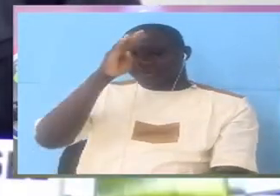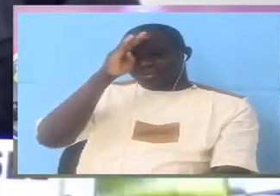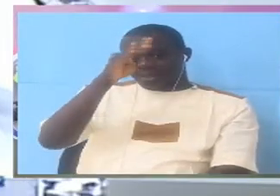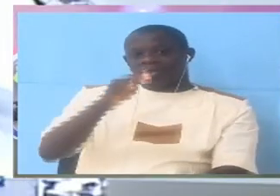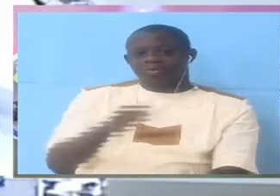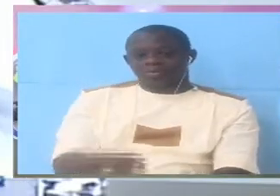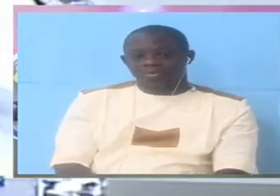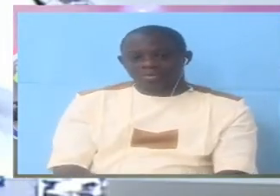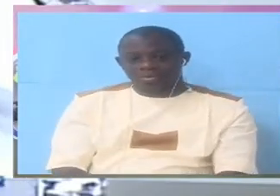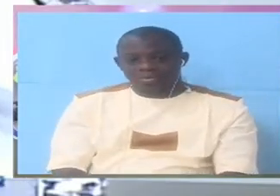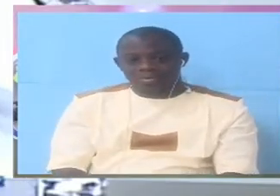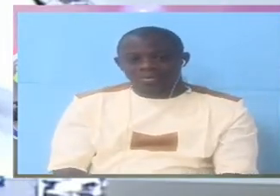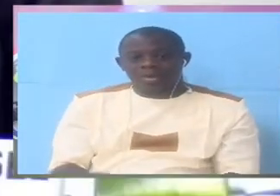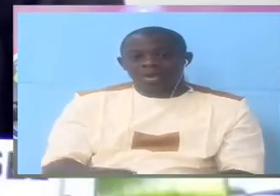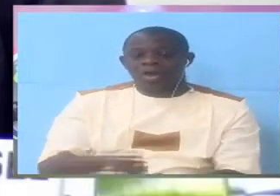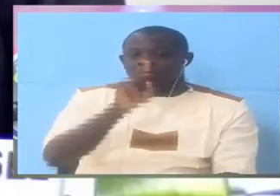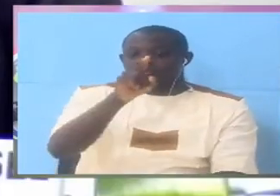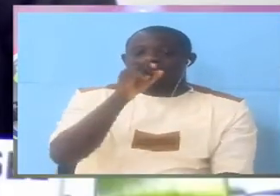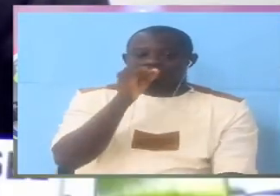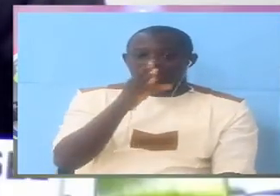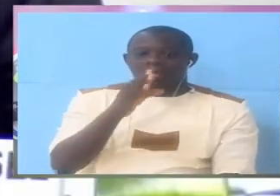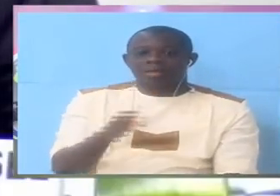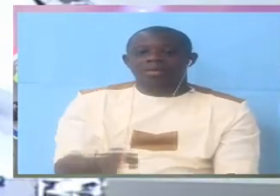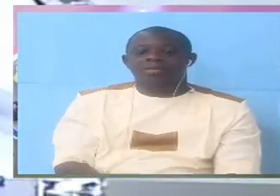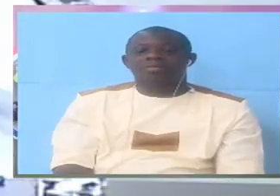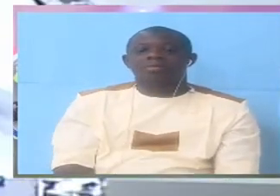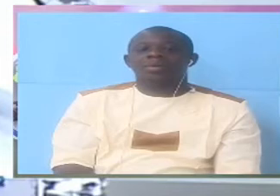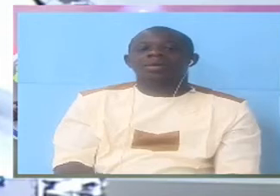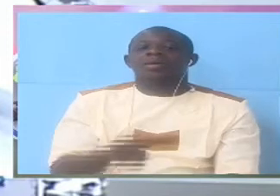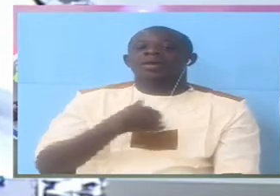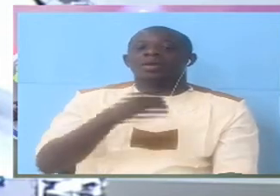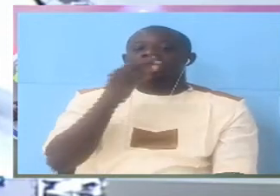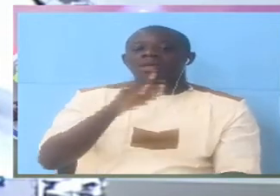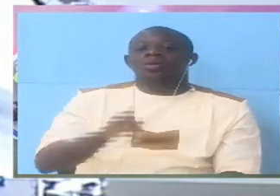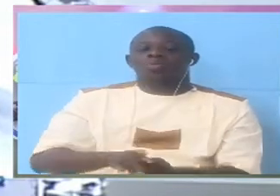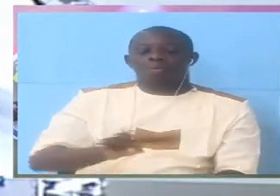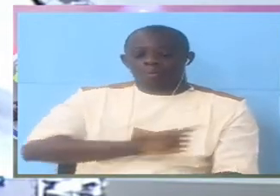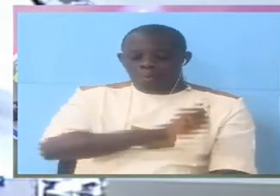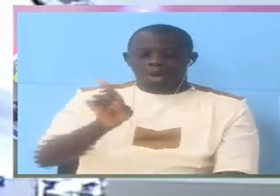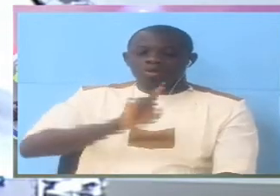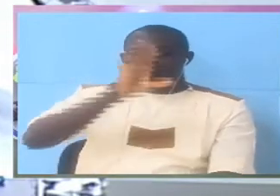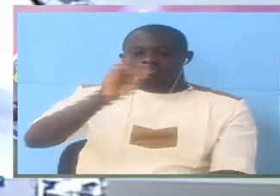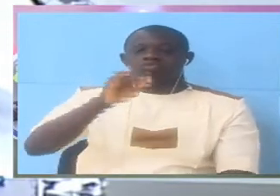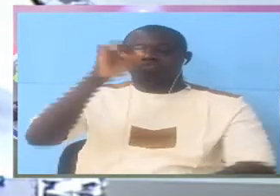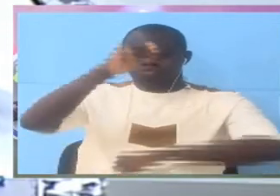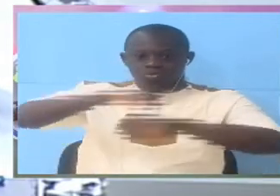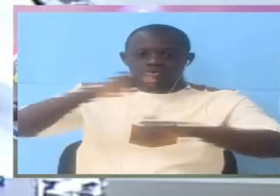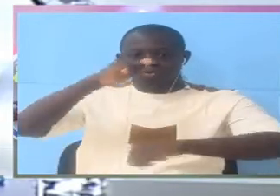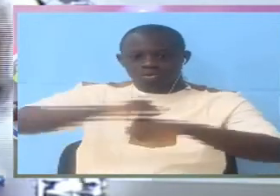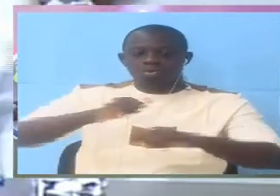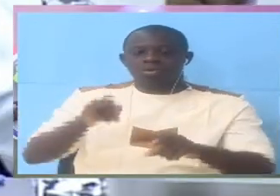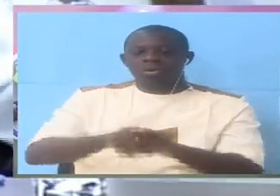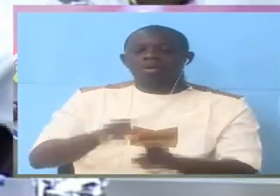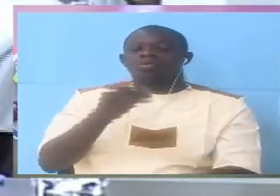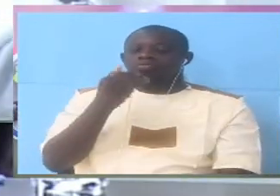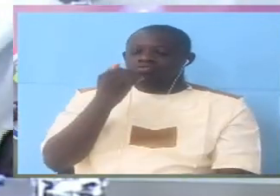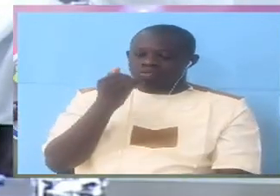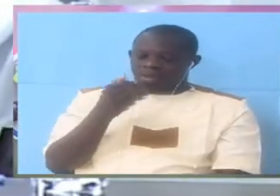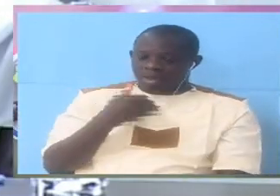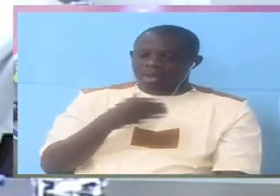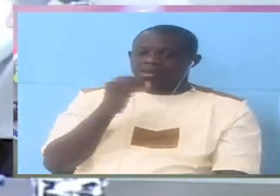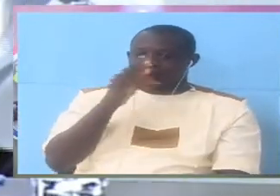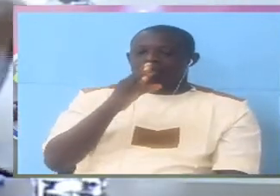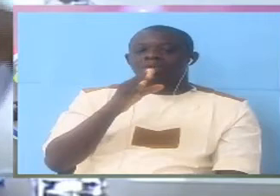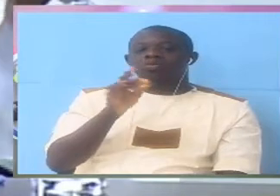How? No, you said. I said, do we do tortures? You said we do tortures. I said, do we? Please, can you ask them